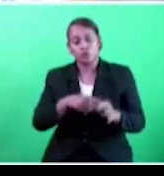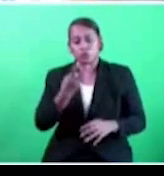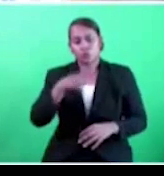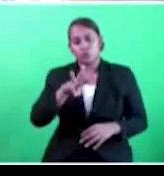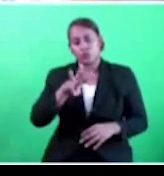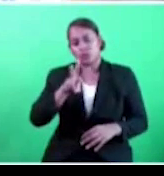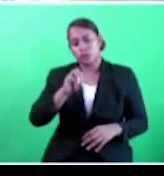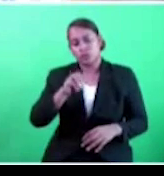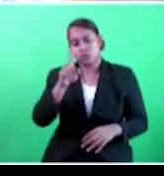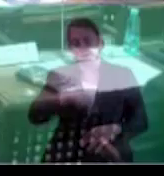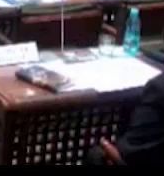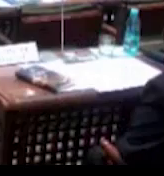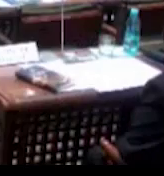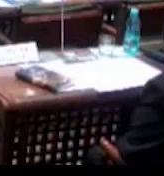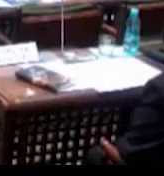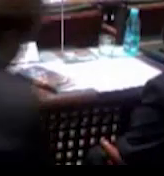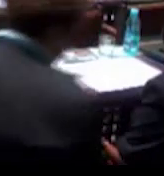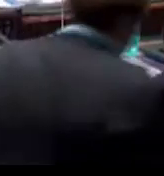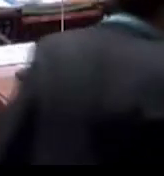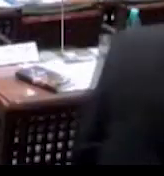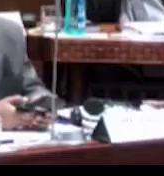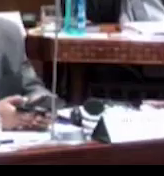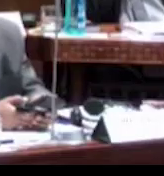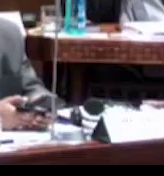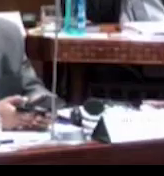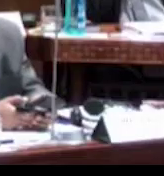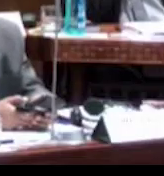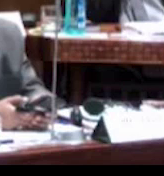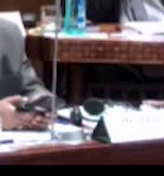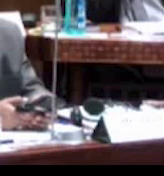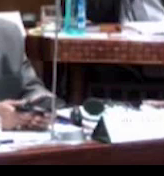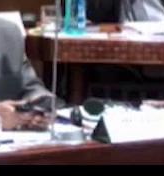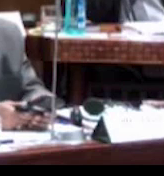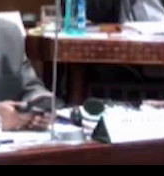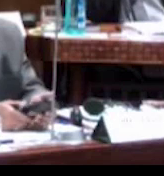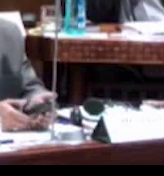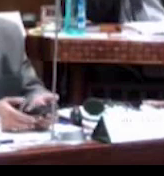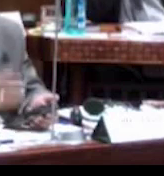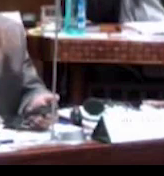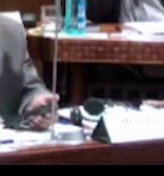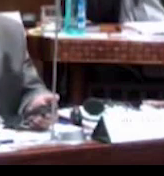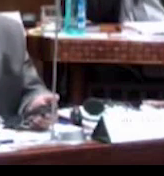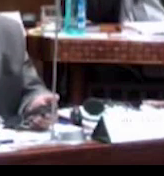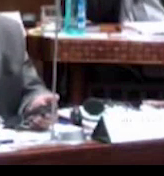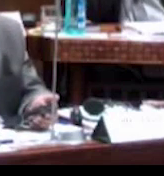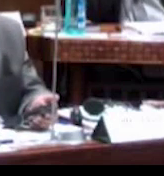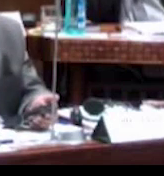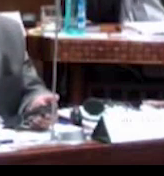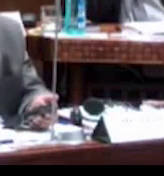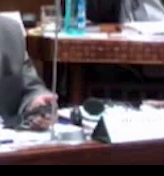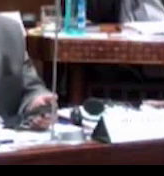30/2020. You have the floor, sir. Thank you, Honourable Speaker, sir. I rise to